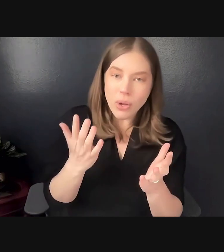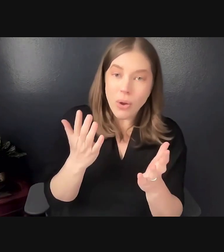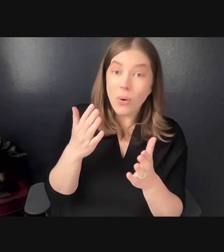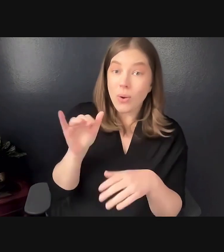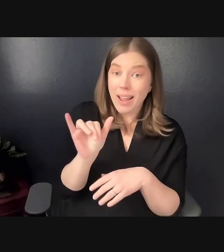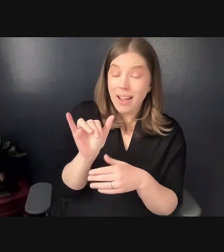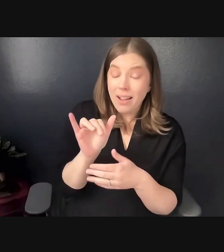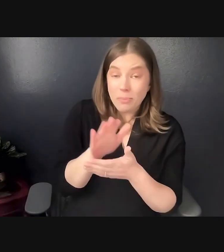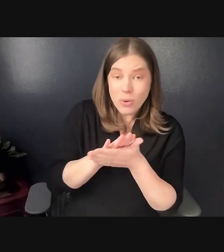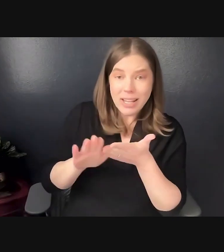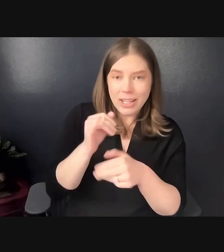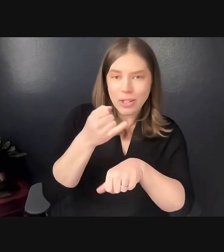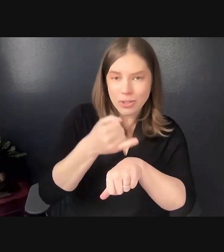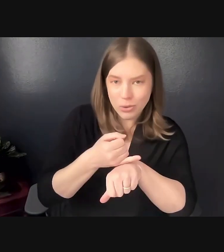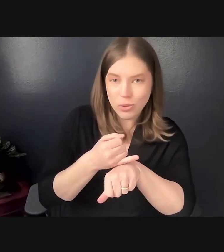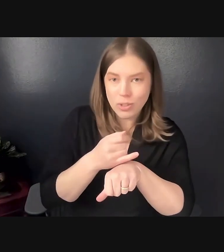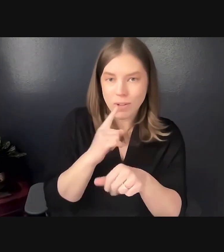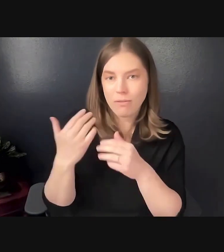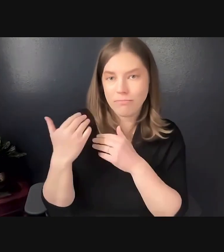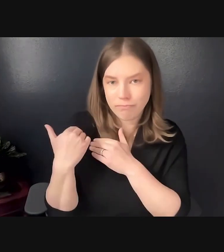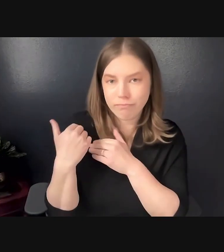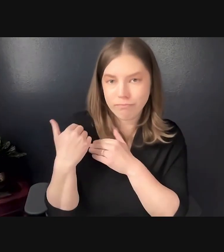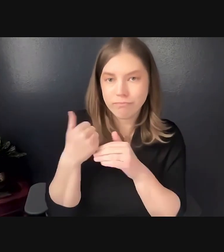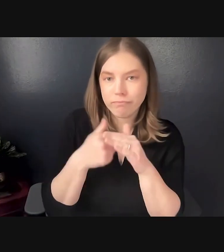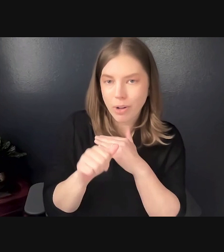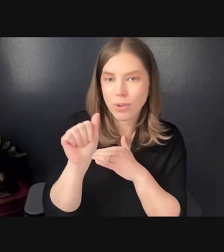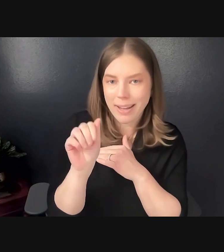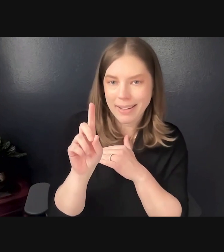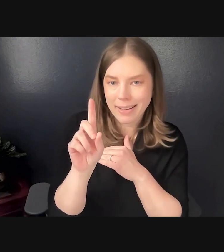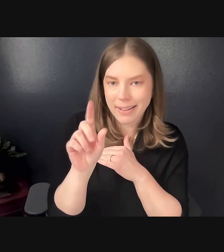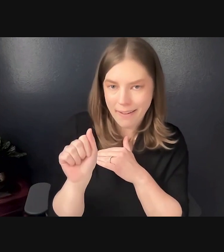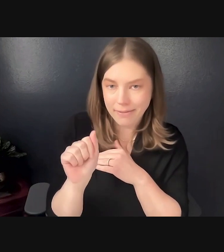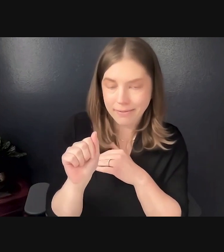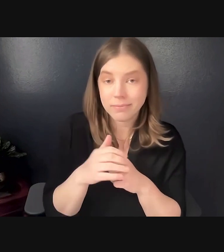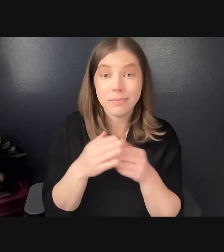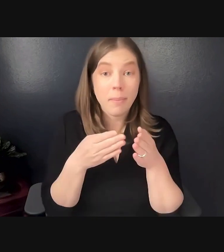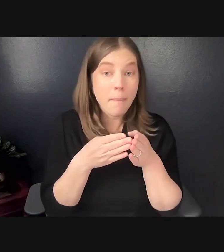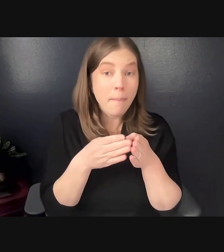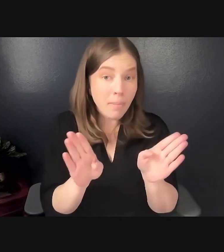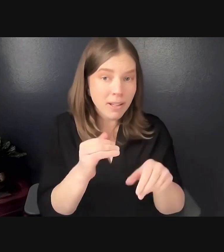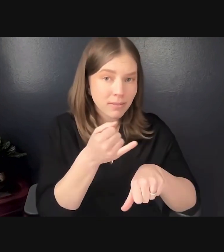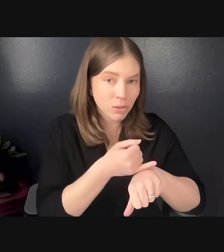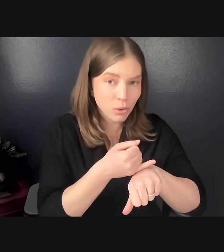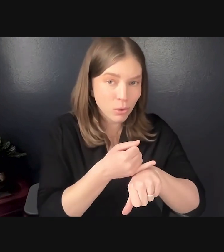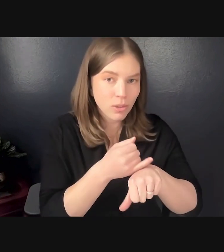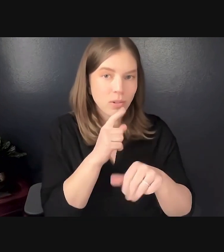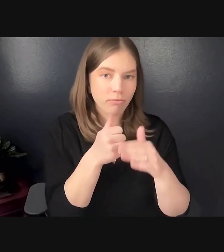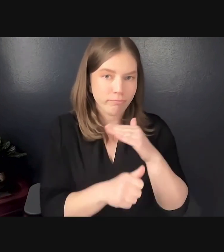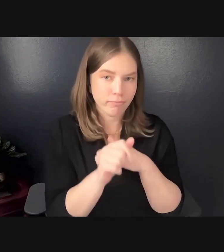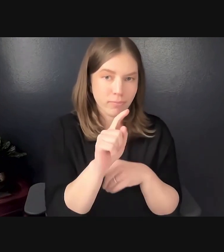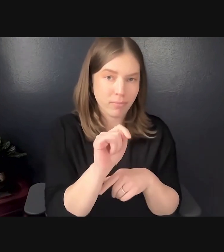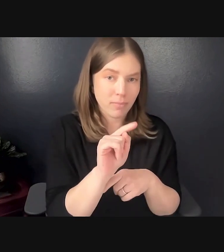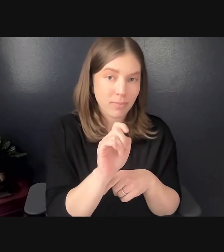CART services? Can we provide that? That's the question we get very often. The school is obligated under the Americans